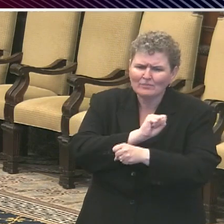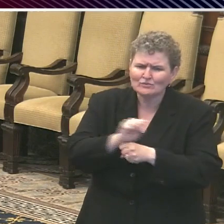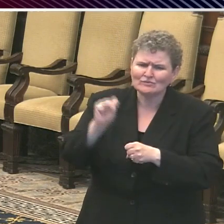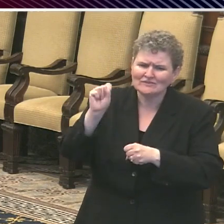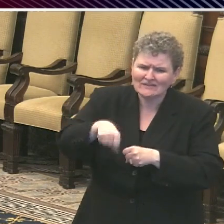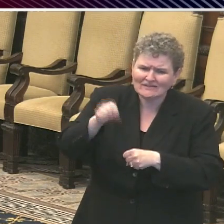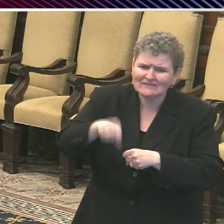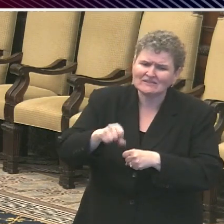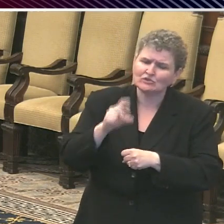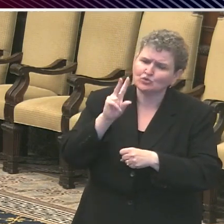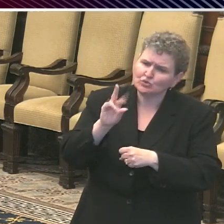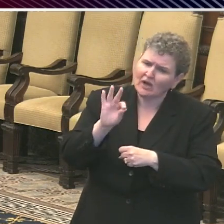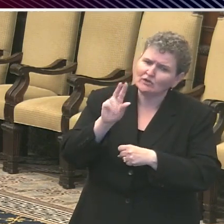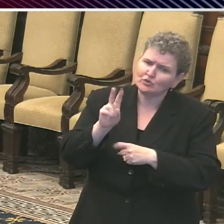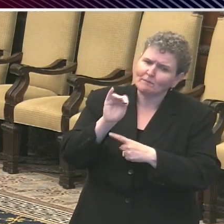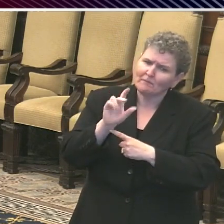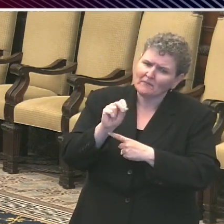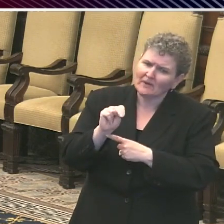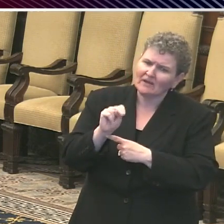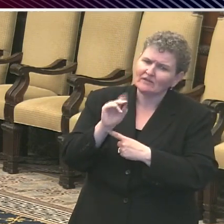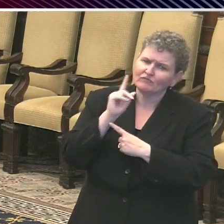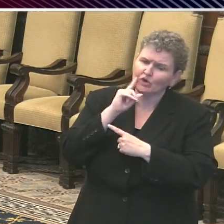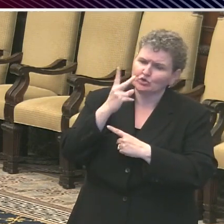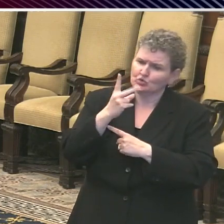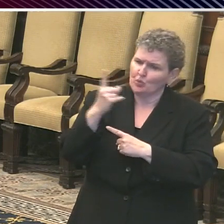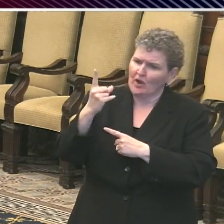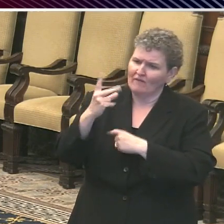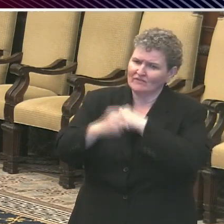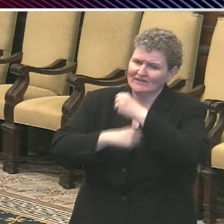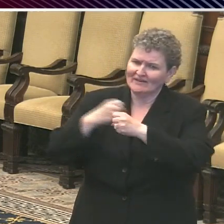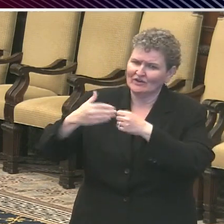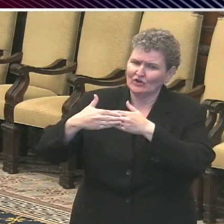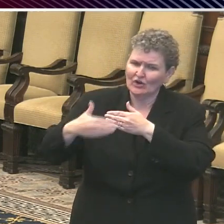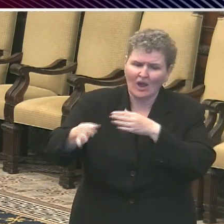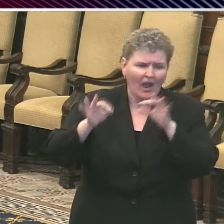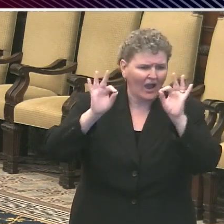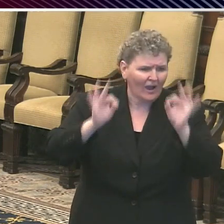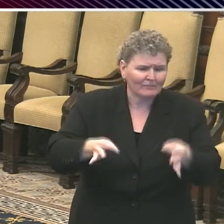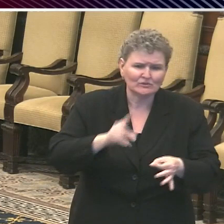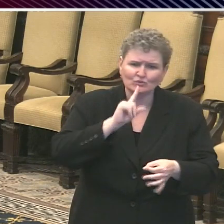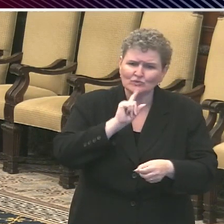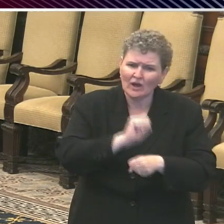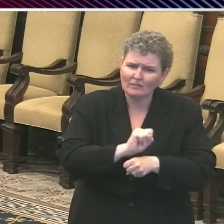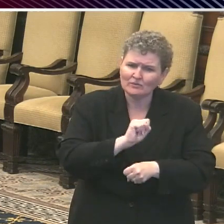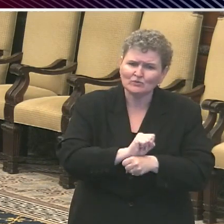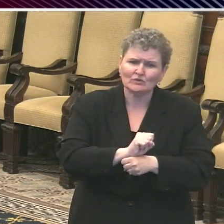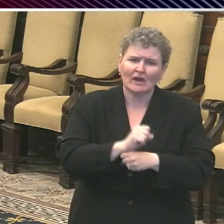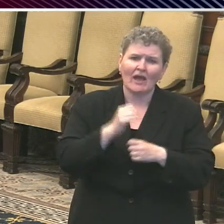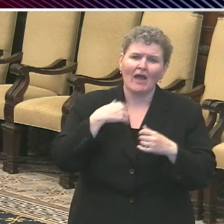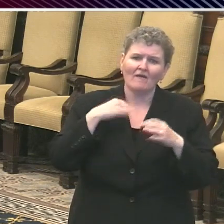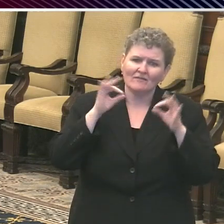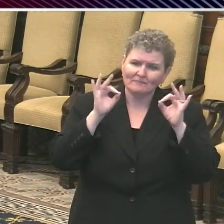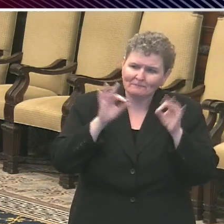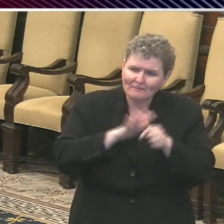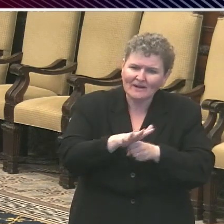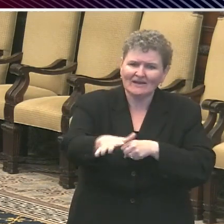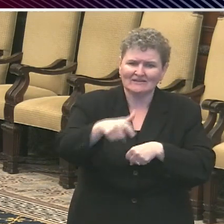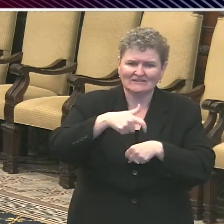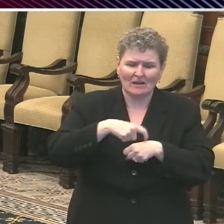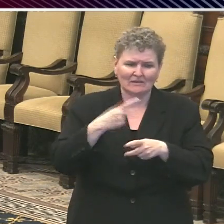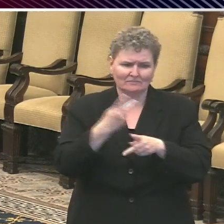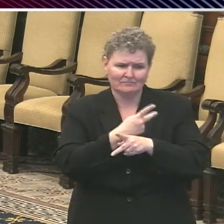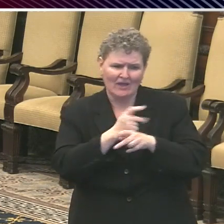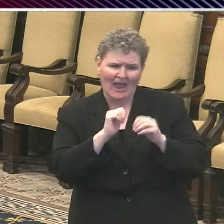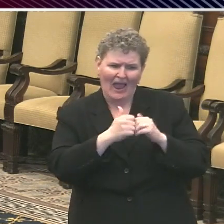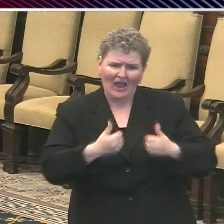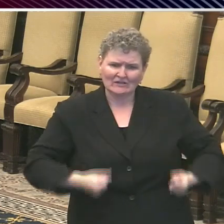for testing and contact tracing. Many different activities as part of that. And so there are many different ways we'll end up spending that money over that time period. What we're